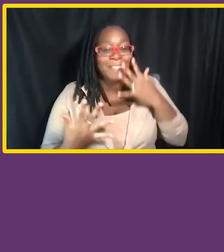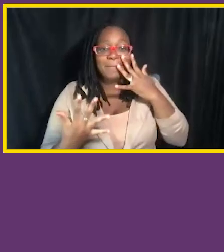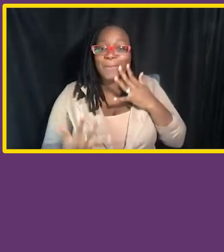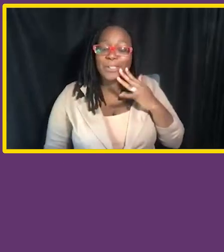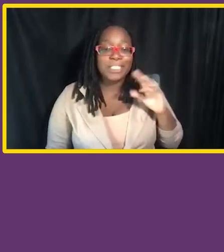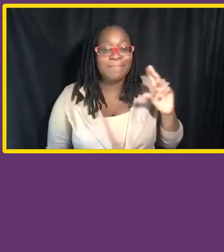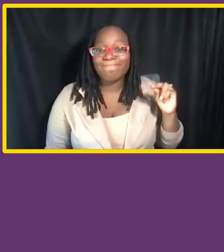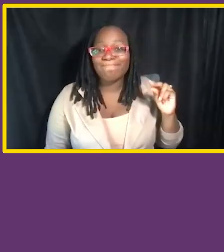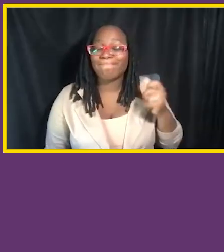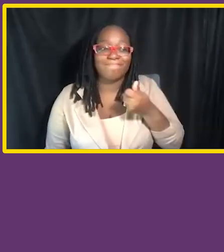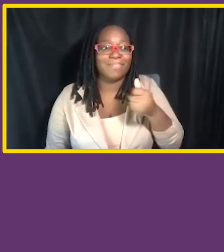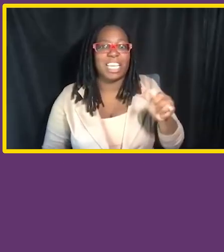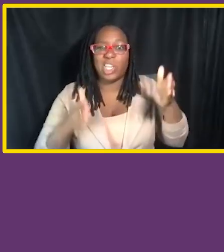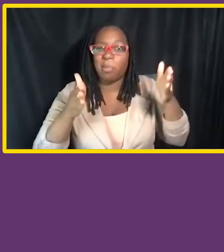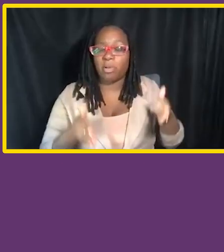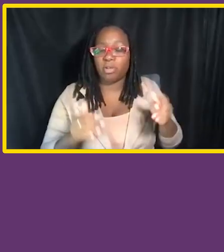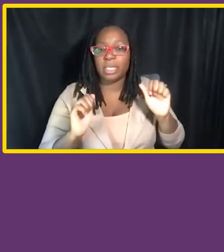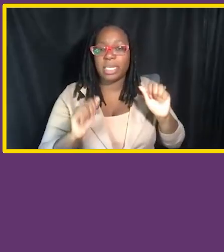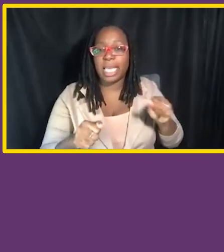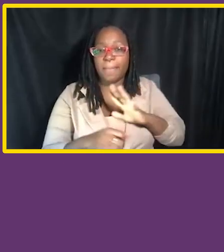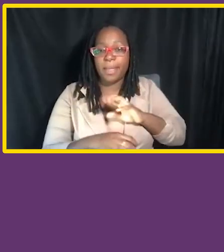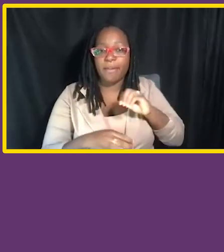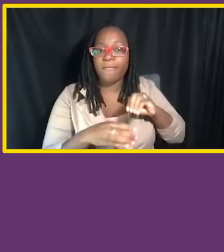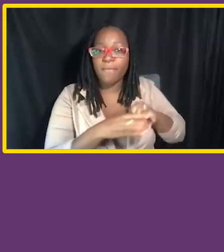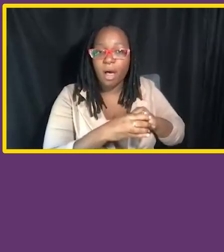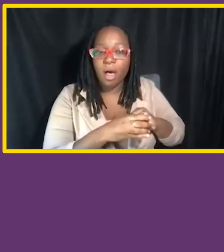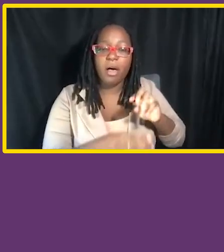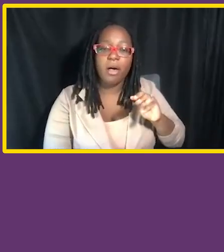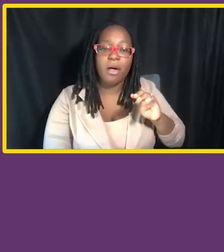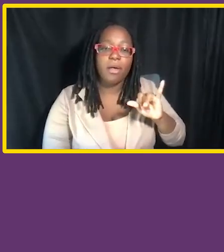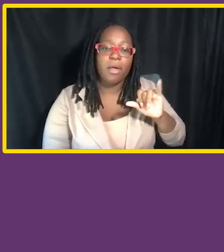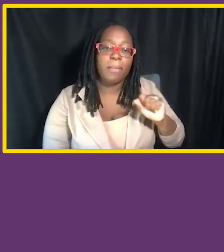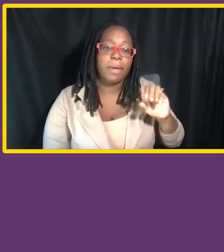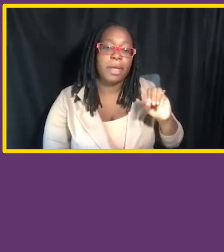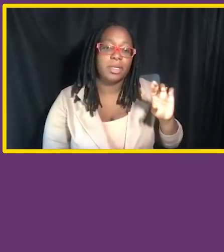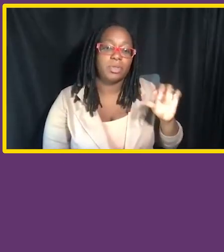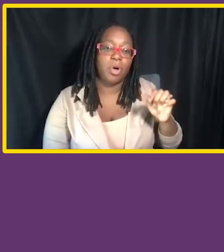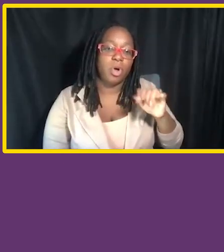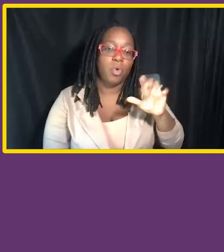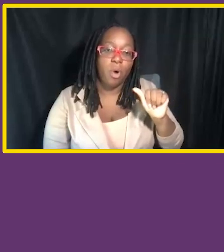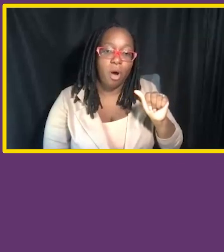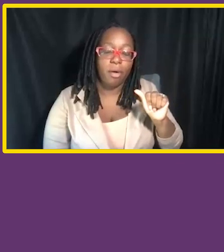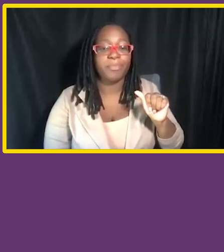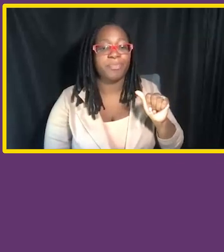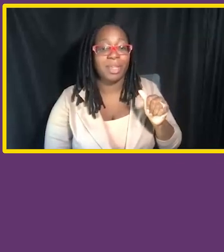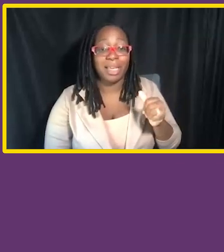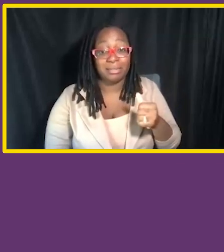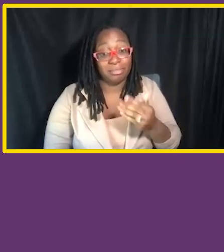anyone can engage in misogynoir. Women of color engage in misogynoir against Black